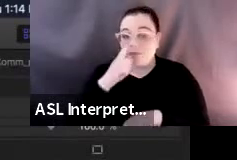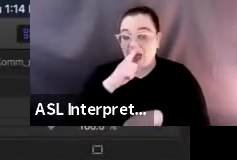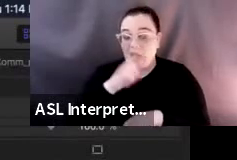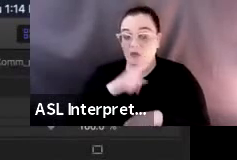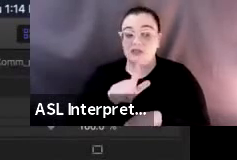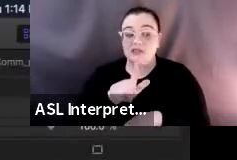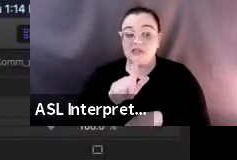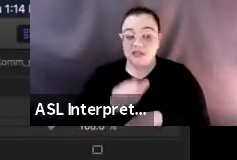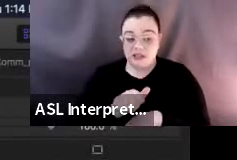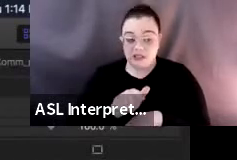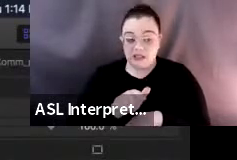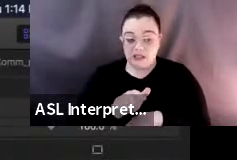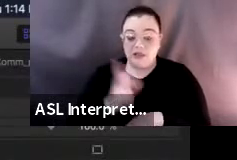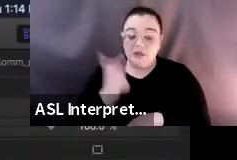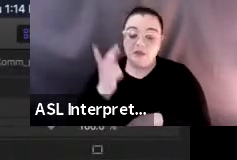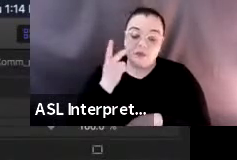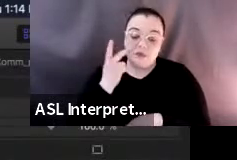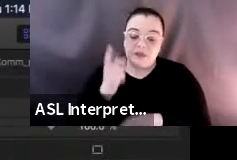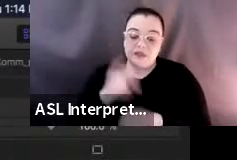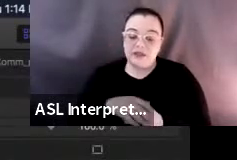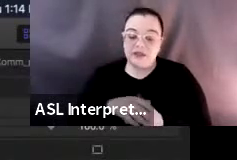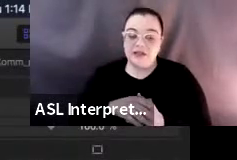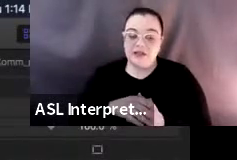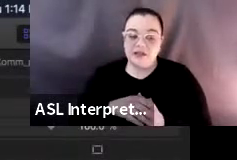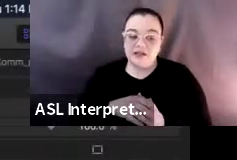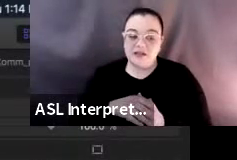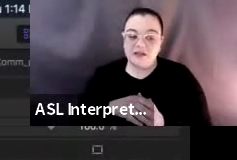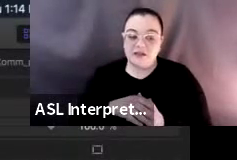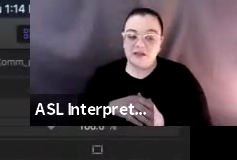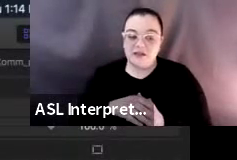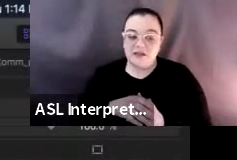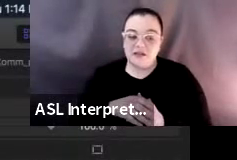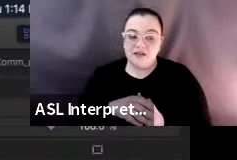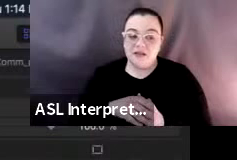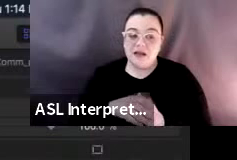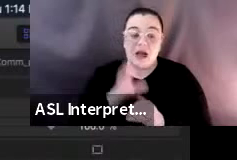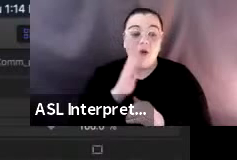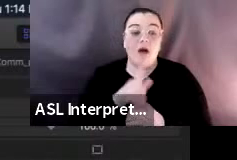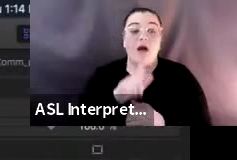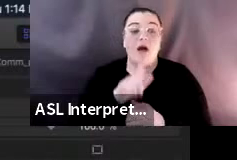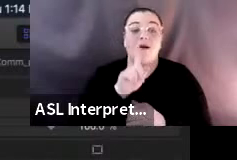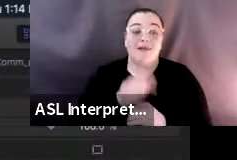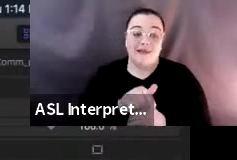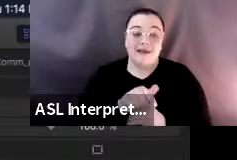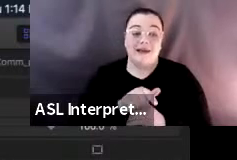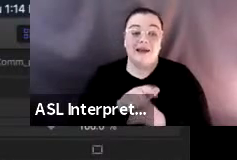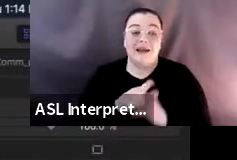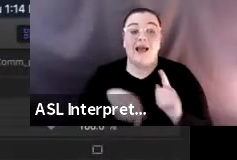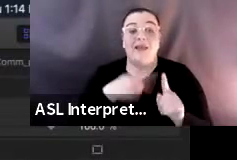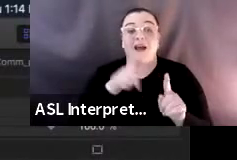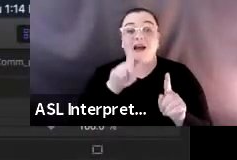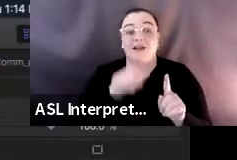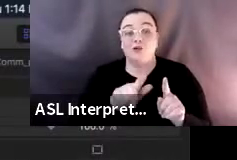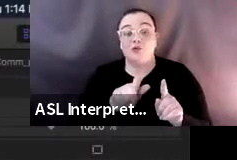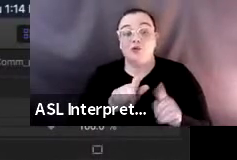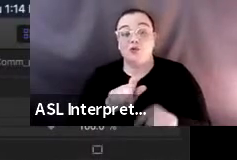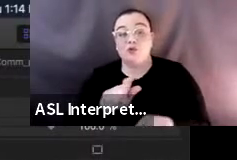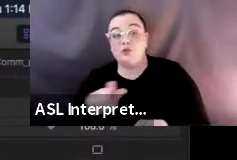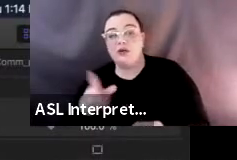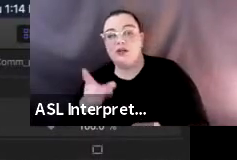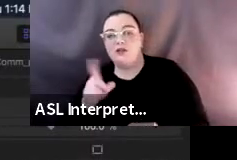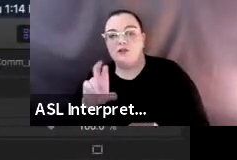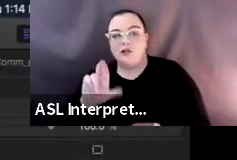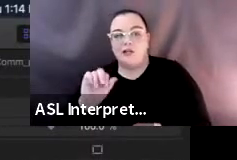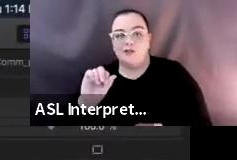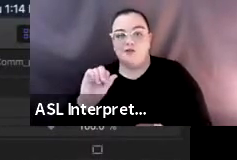little film strip cursor appears. I'm going to click and then I'm going to drag to the right. And you can see right